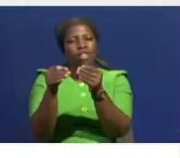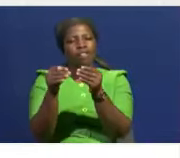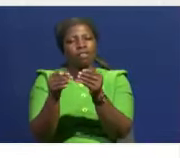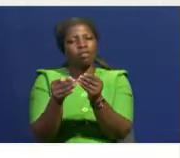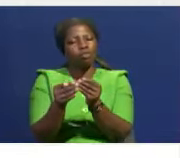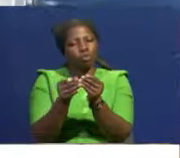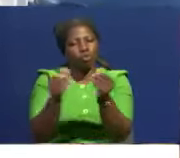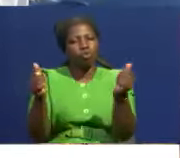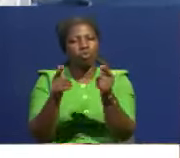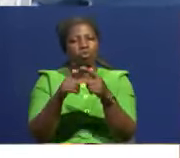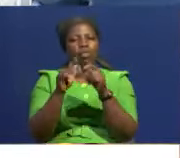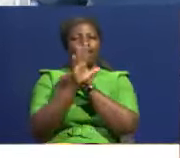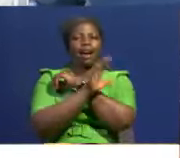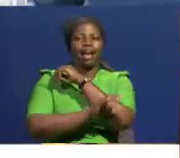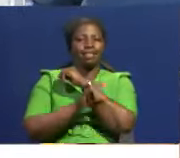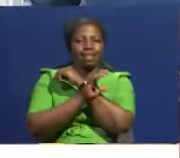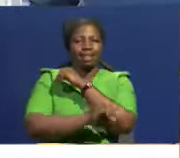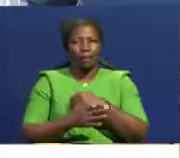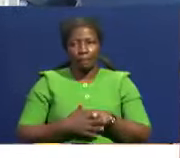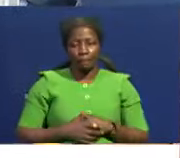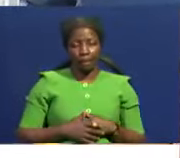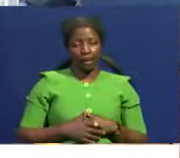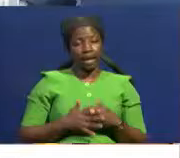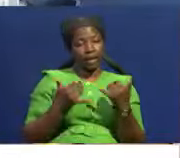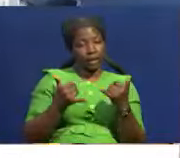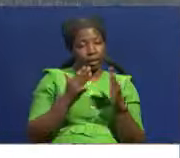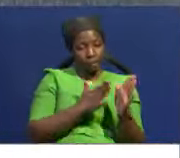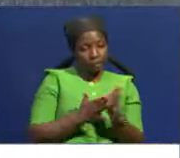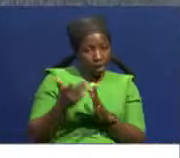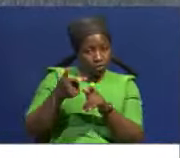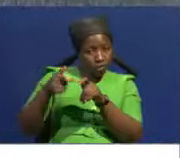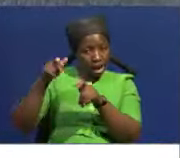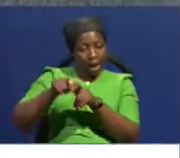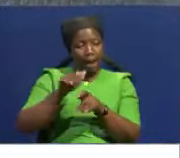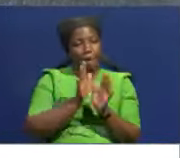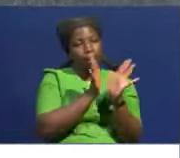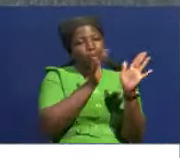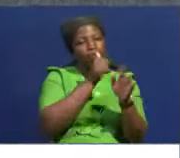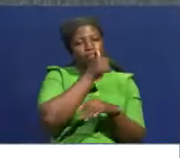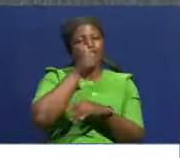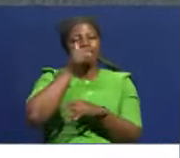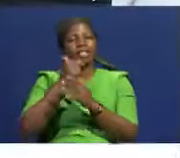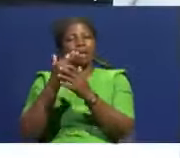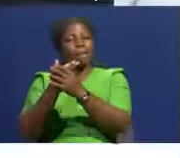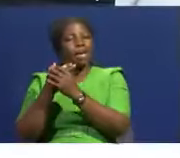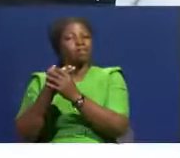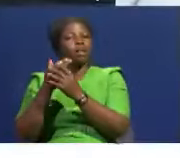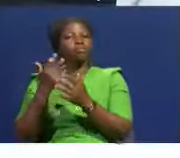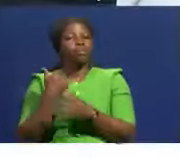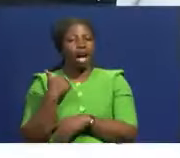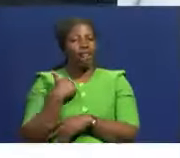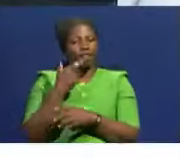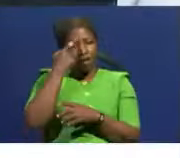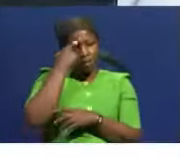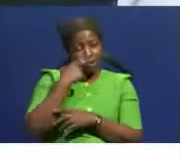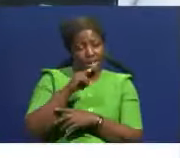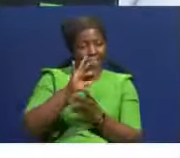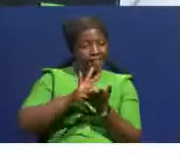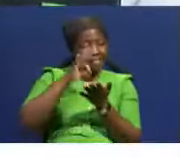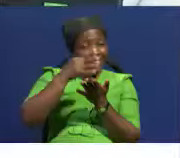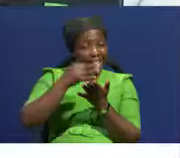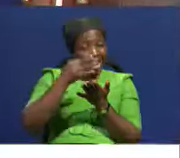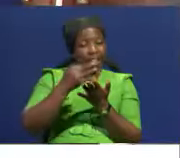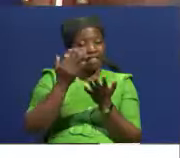country. Says it is planning to increase public-private partnerships to drive policy and funding of research and